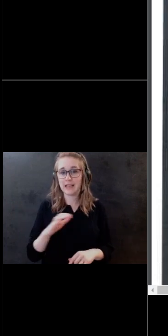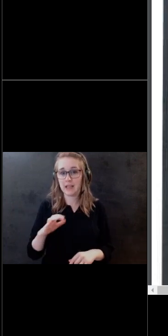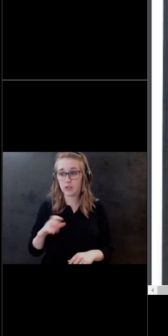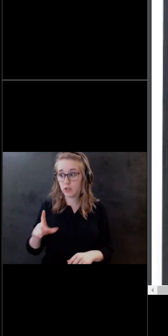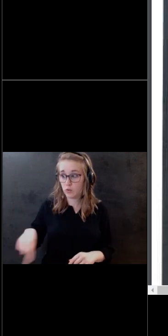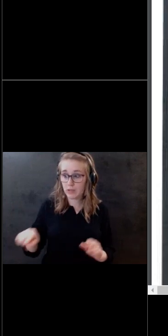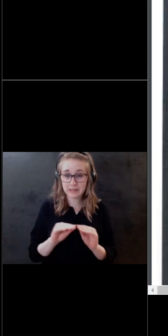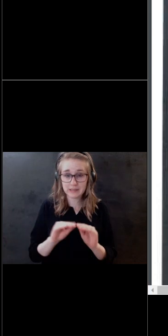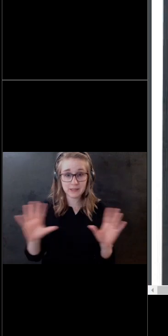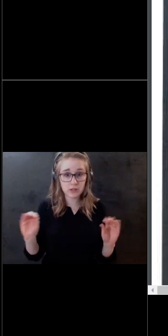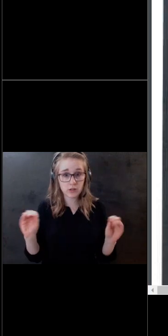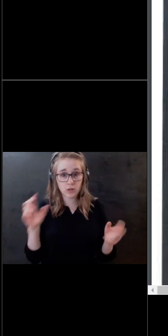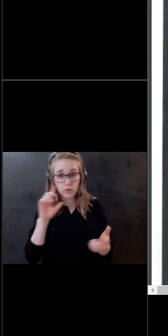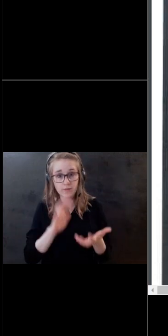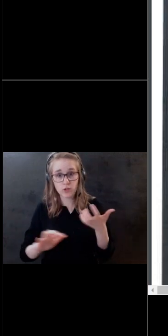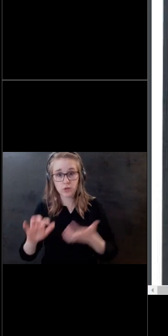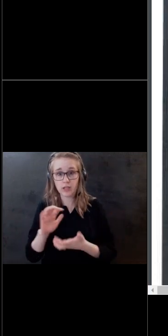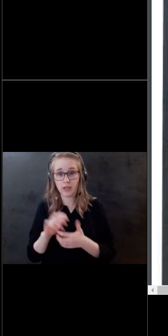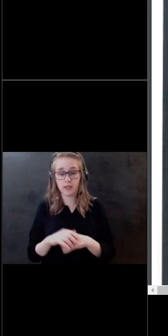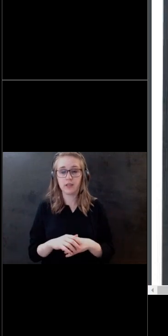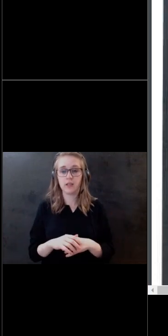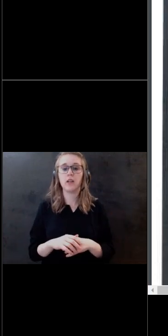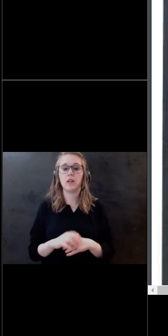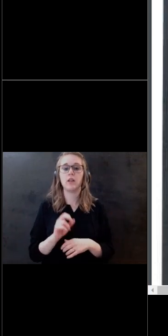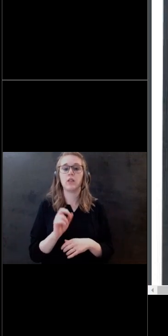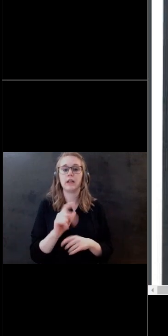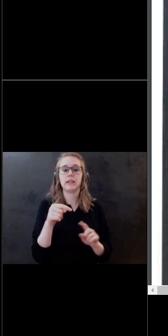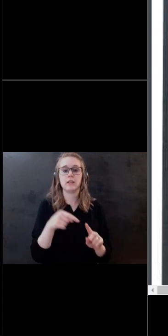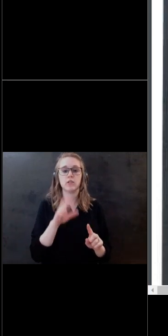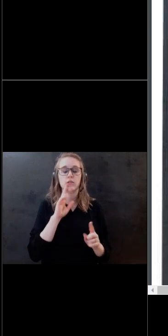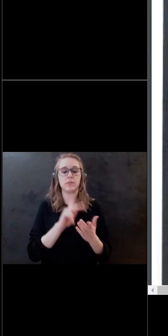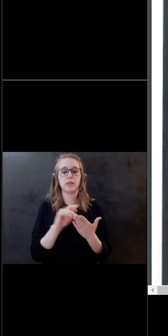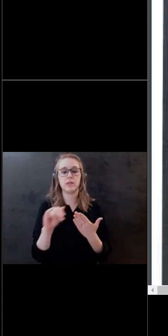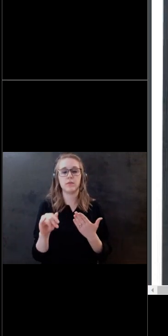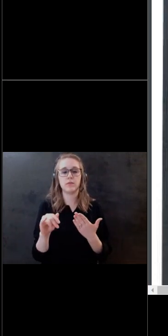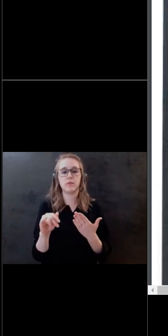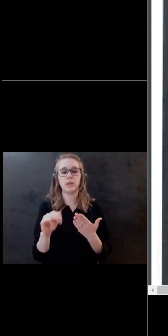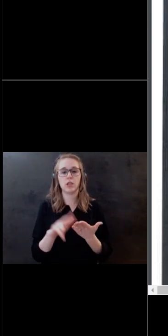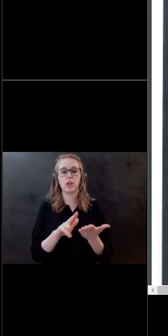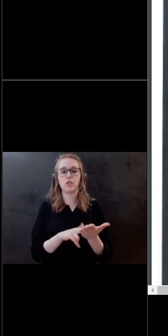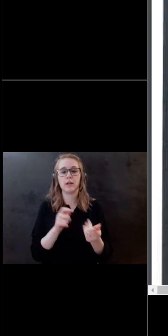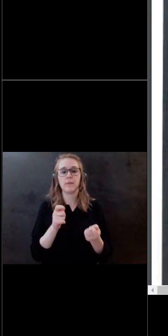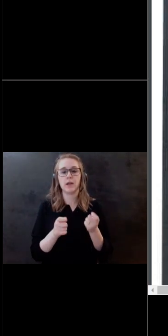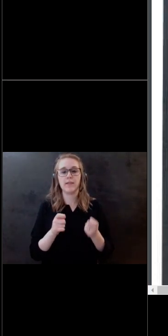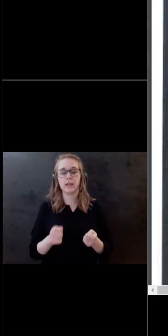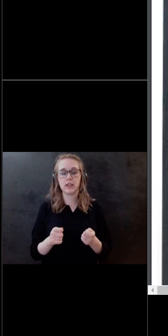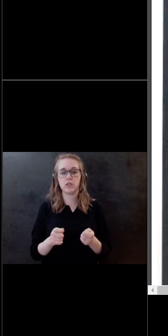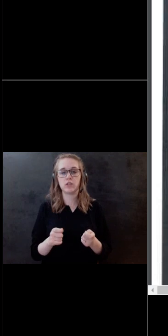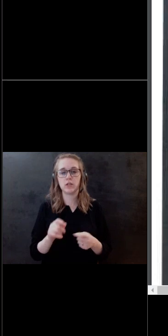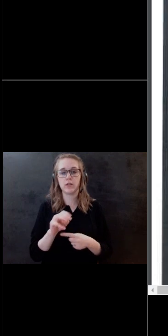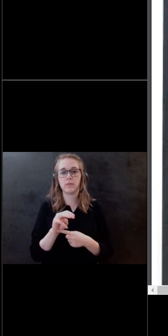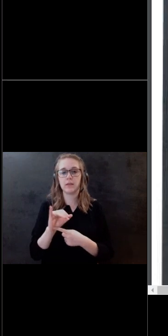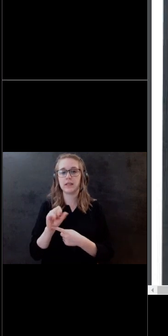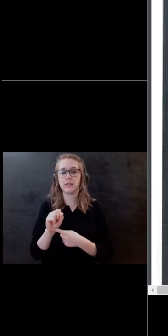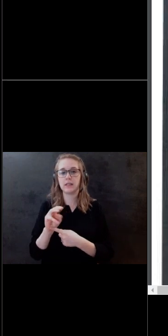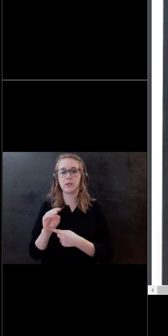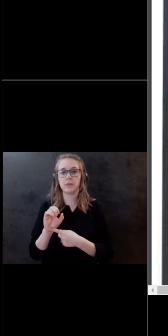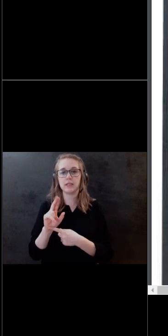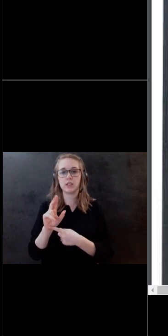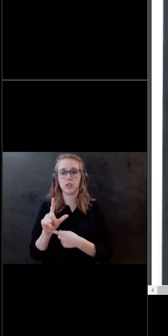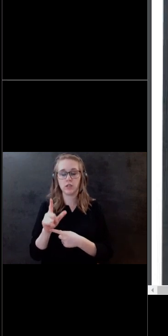clear. There's no confusion. Okay. And this would be essentially a project, and I'm sorry, a contract modification. So Ms. Miskell, can you confirm that this